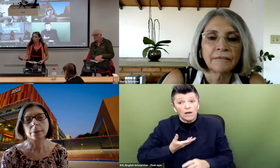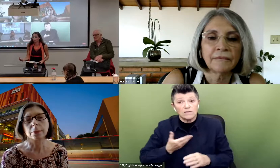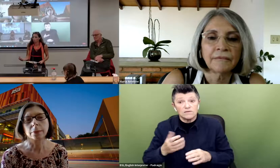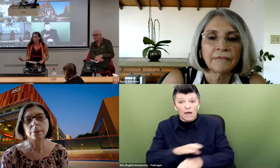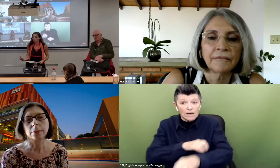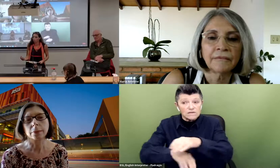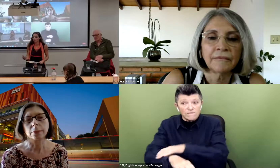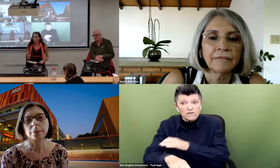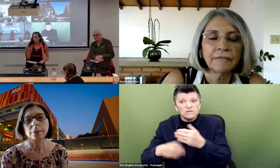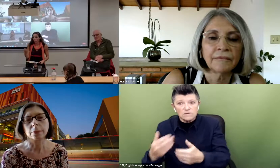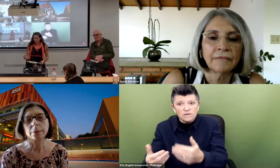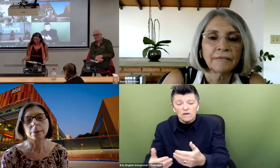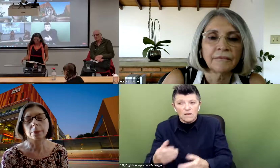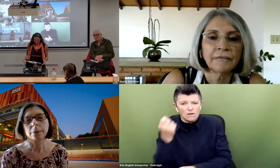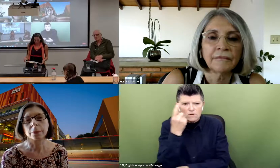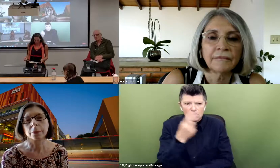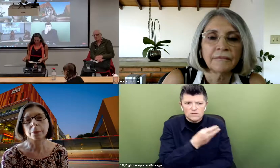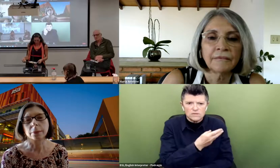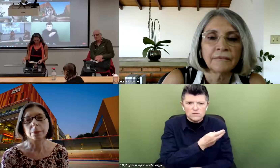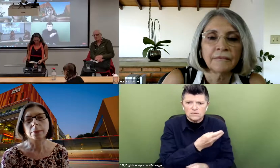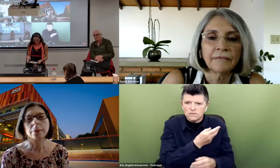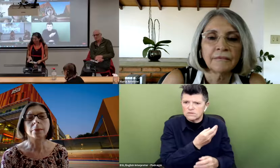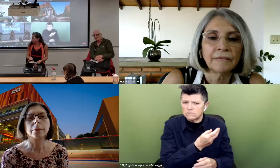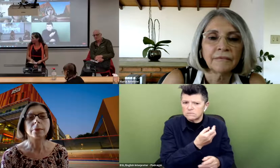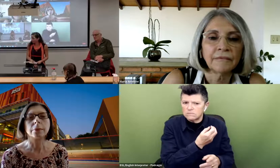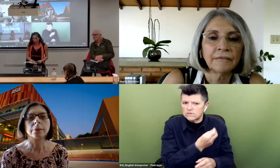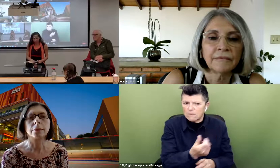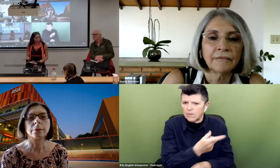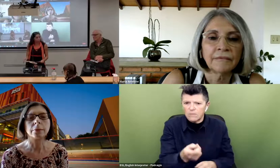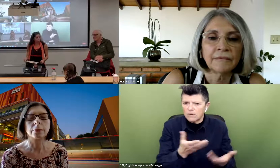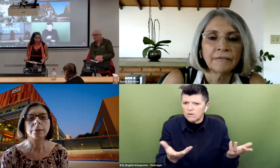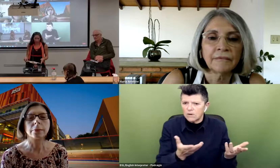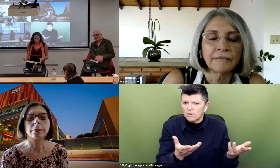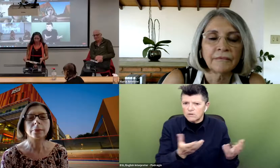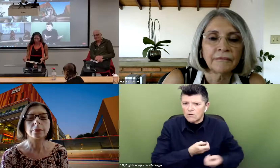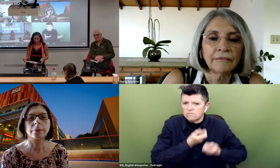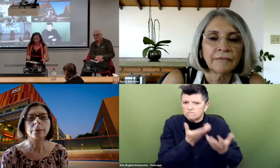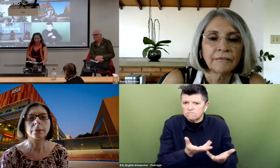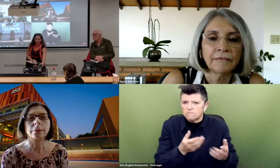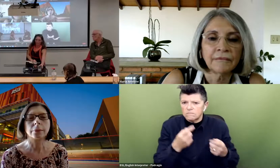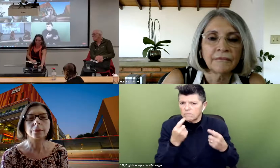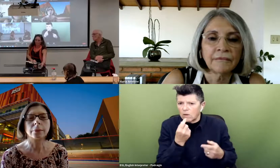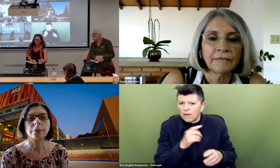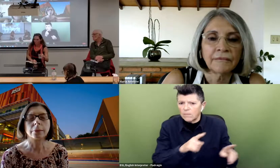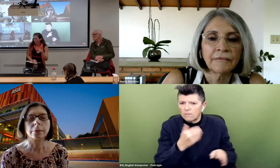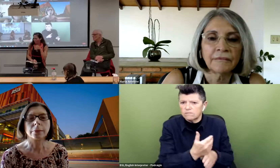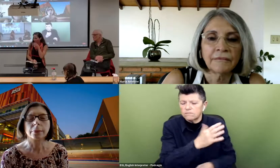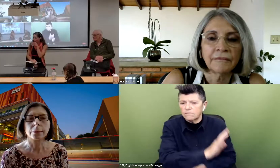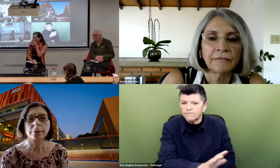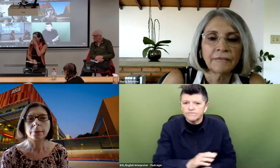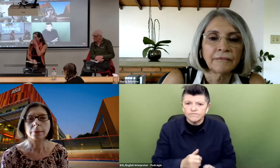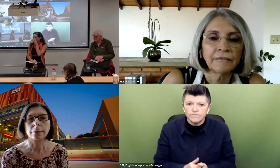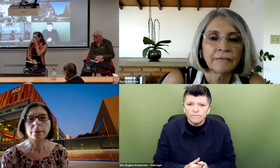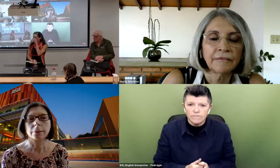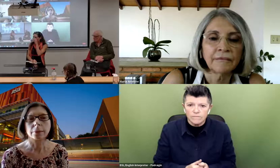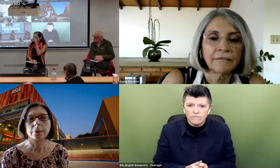that certain people are not heard, right? So that I think I would kind of say in relation to that. Yeah. Yeah, and you answered also one of